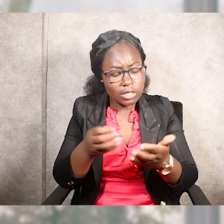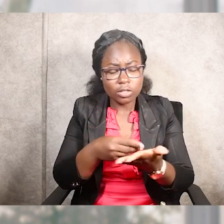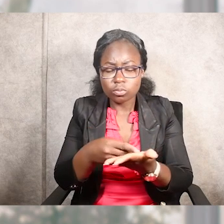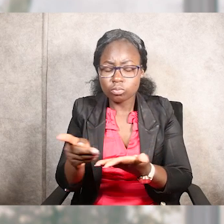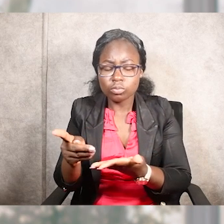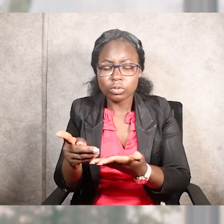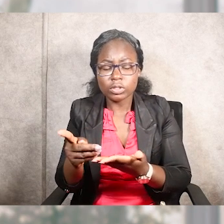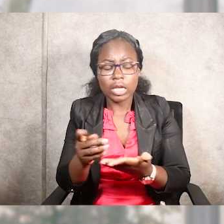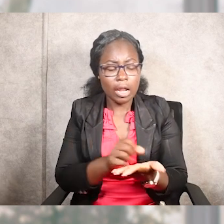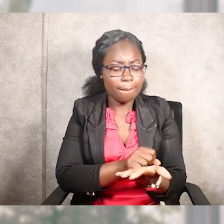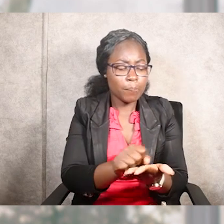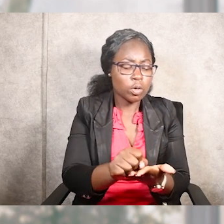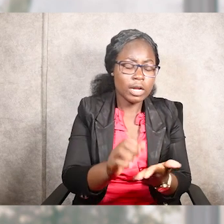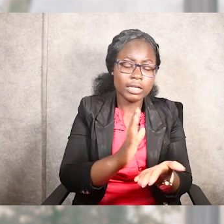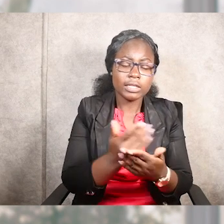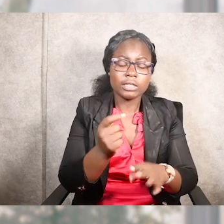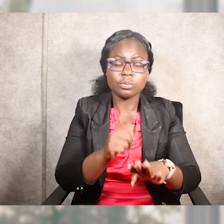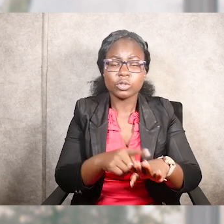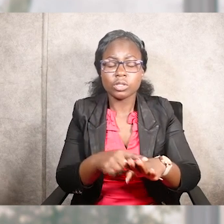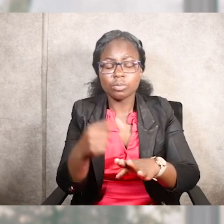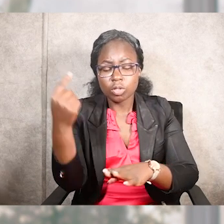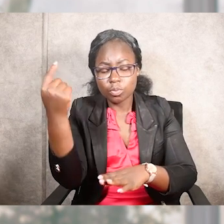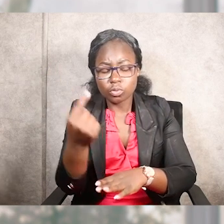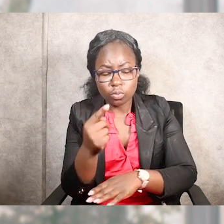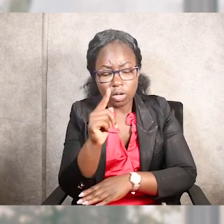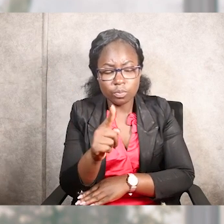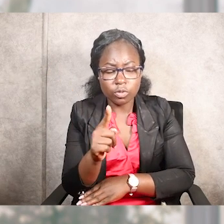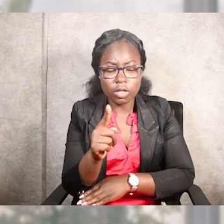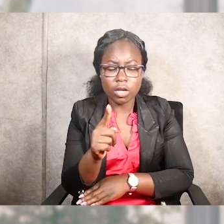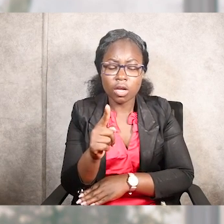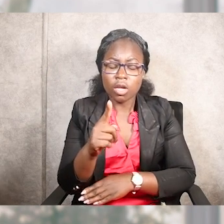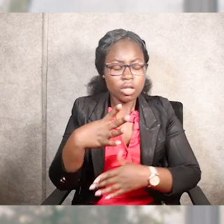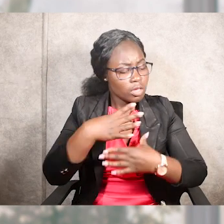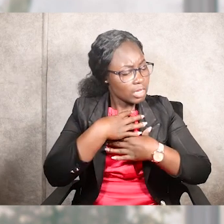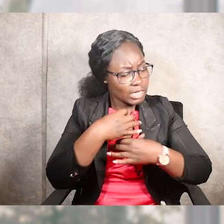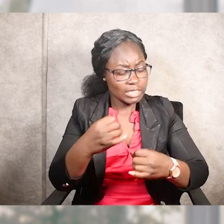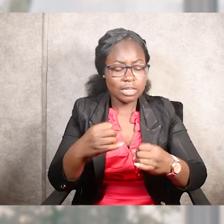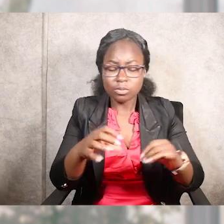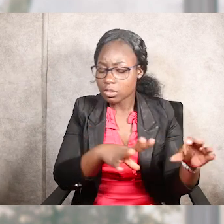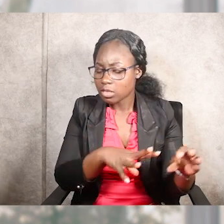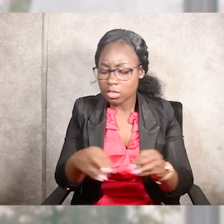at times it gets a bit slow, and you are no longer trusting that the transaction will go through.